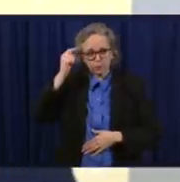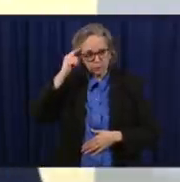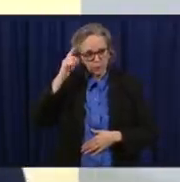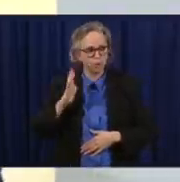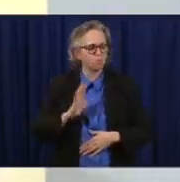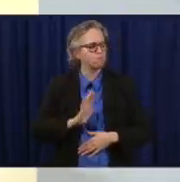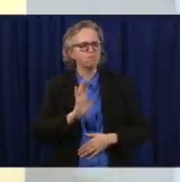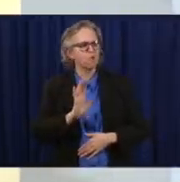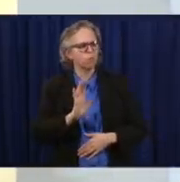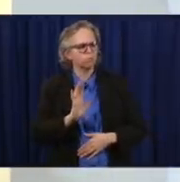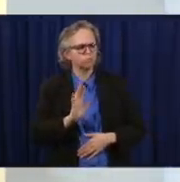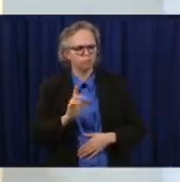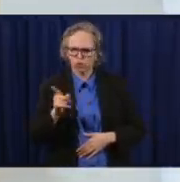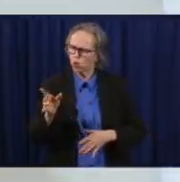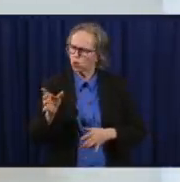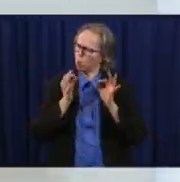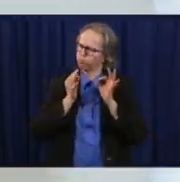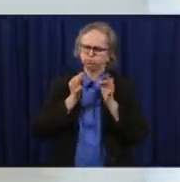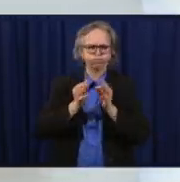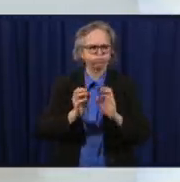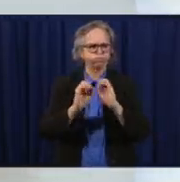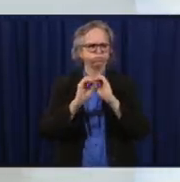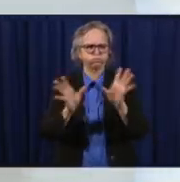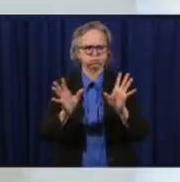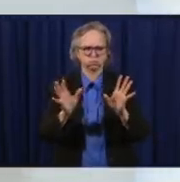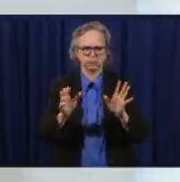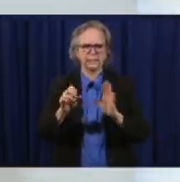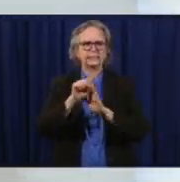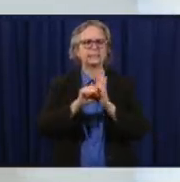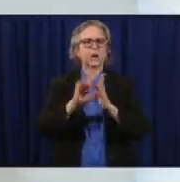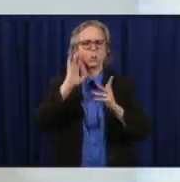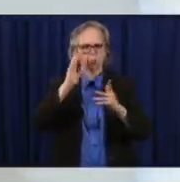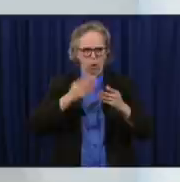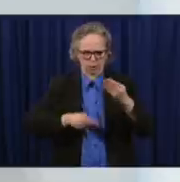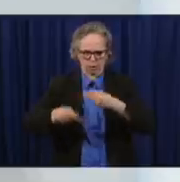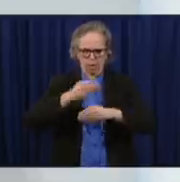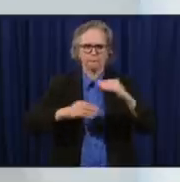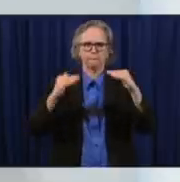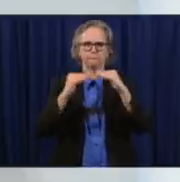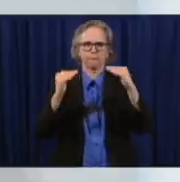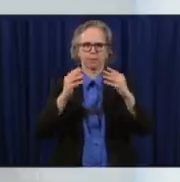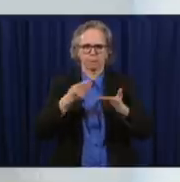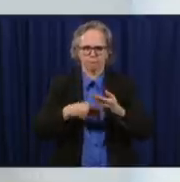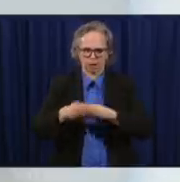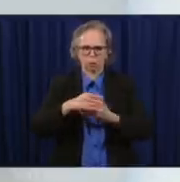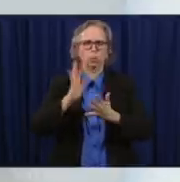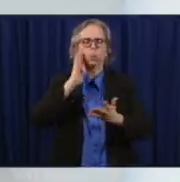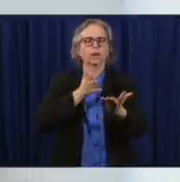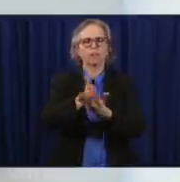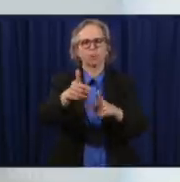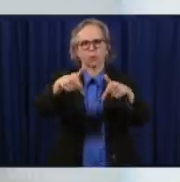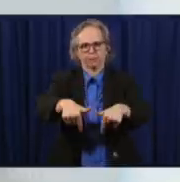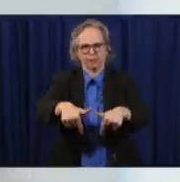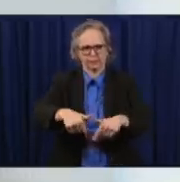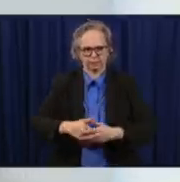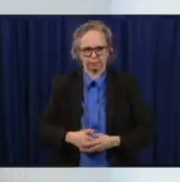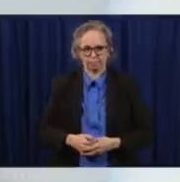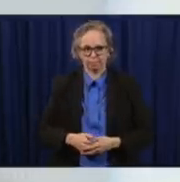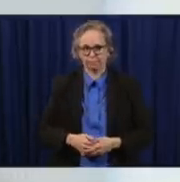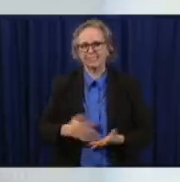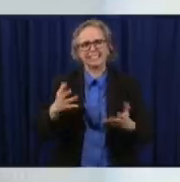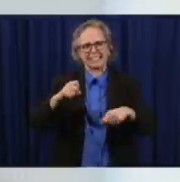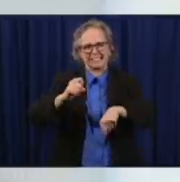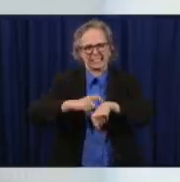You covered it well. The state will balance its budget. We will get through this. It's just going to take time and going to